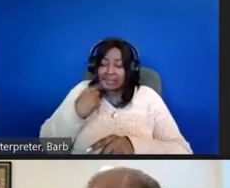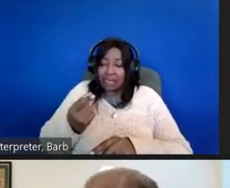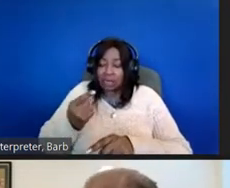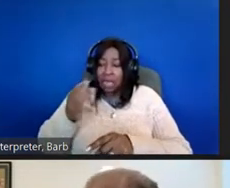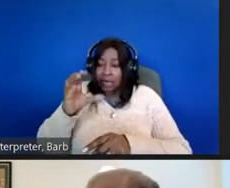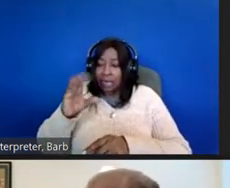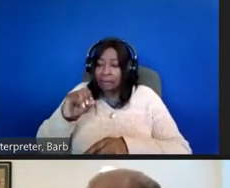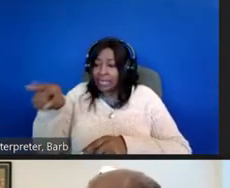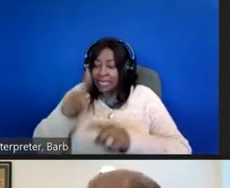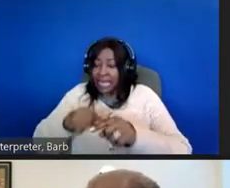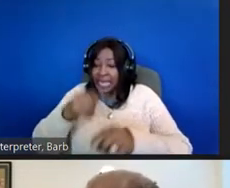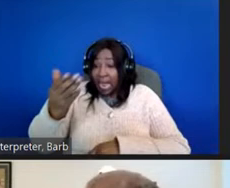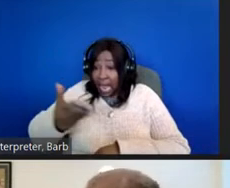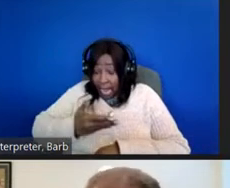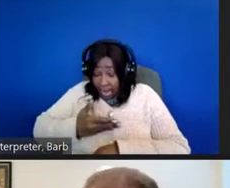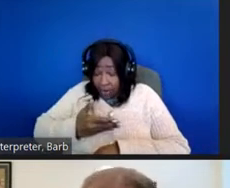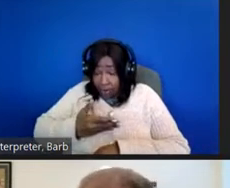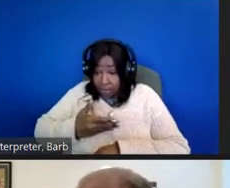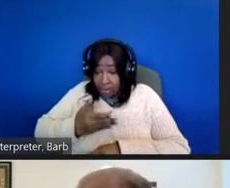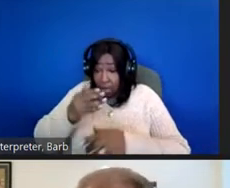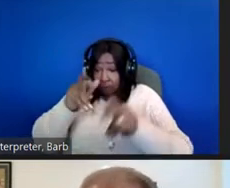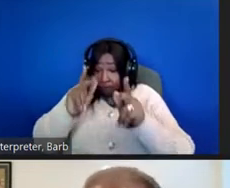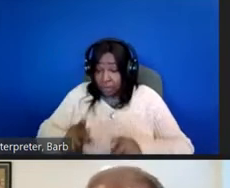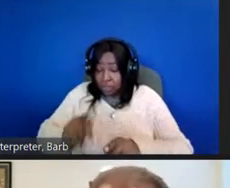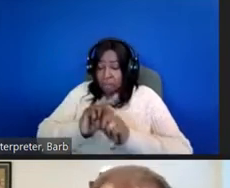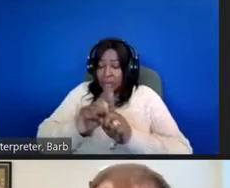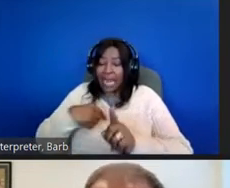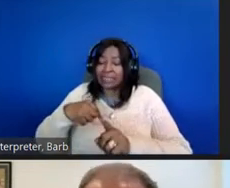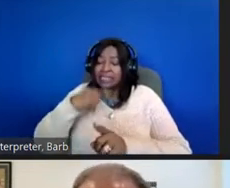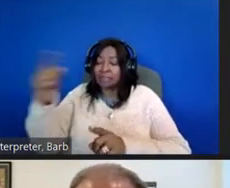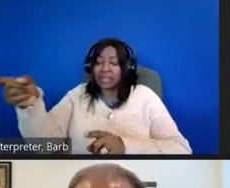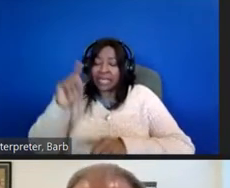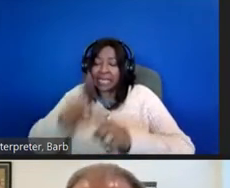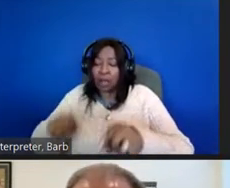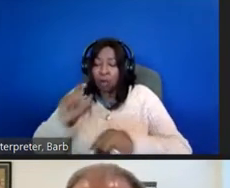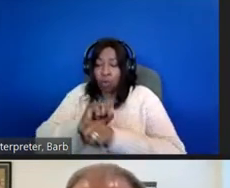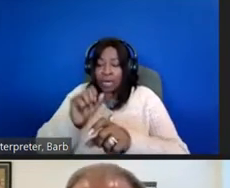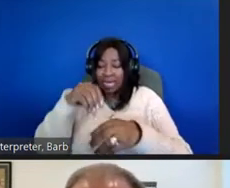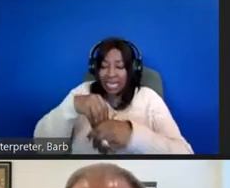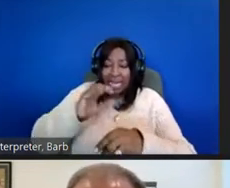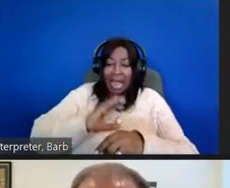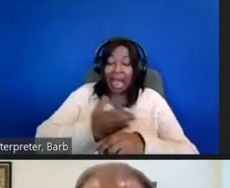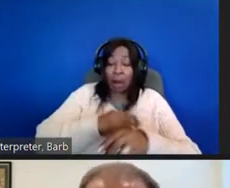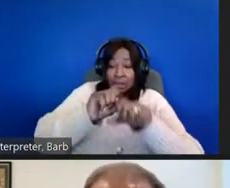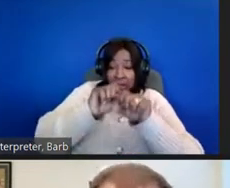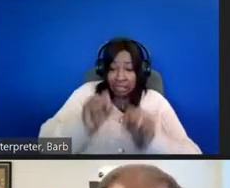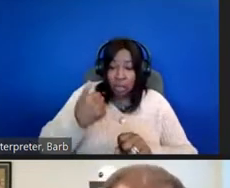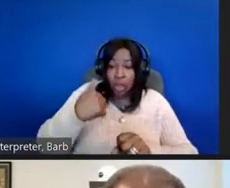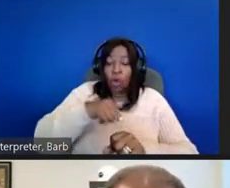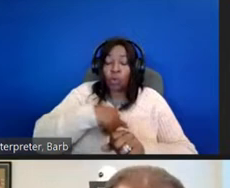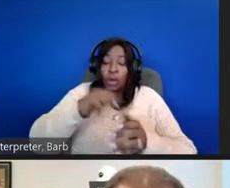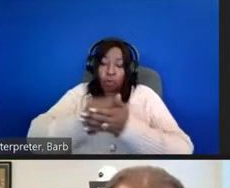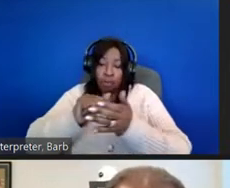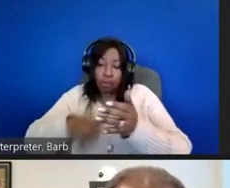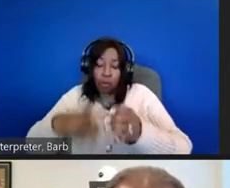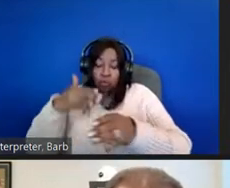but I can tell them they can't work on our system. So we've removed over